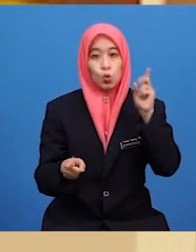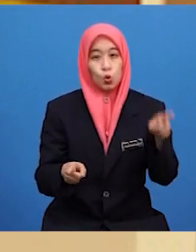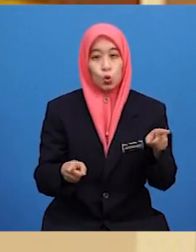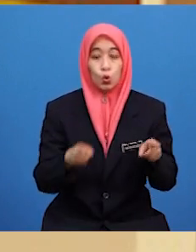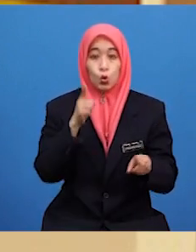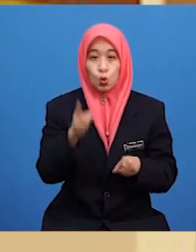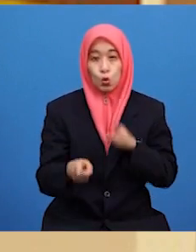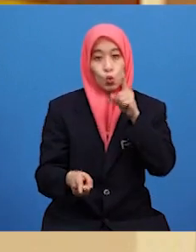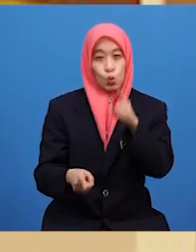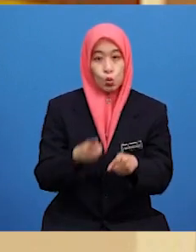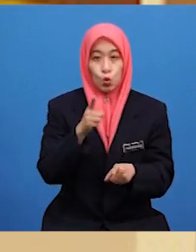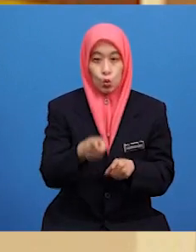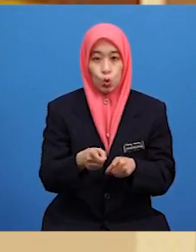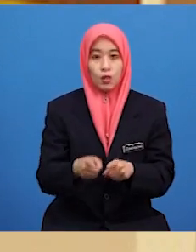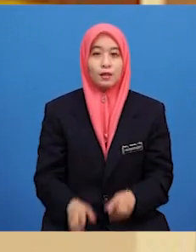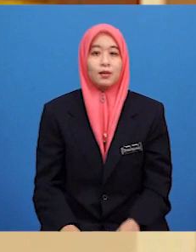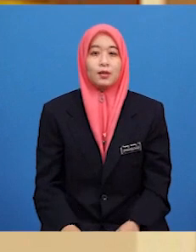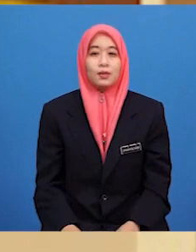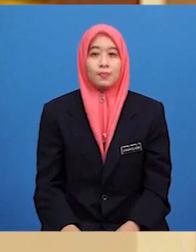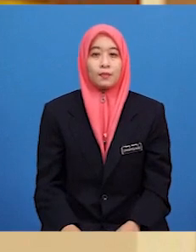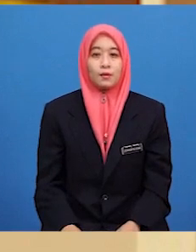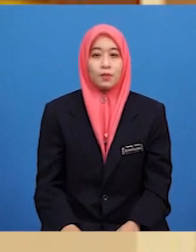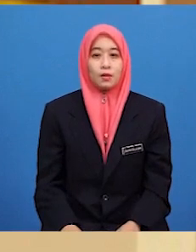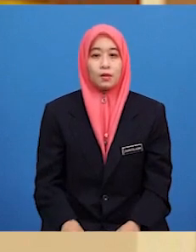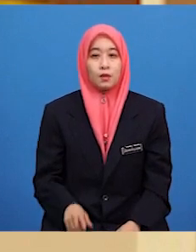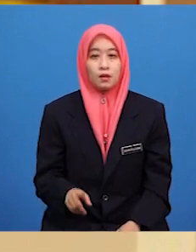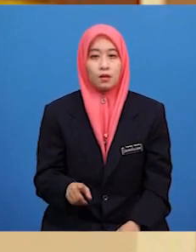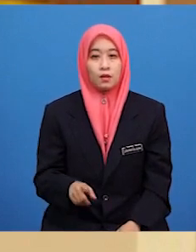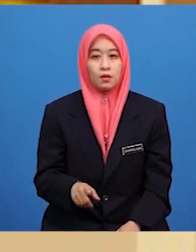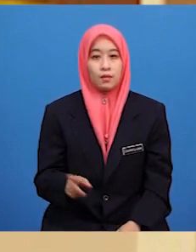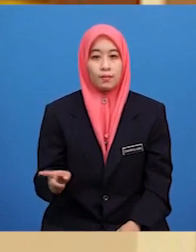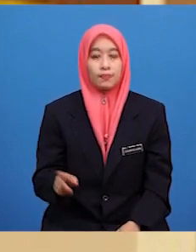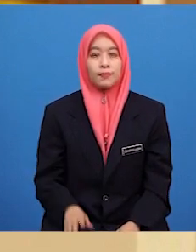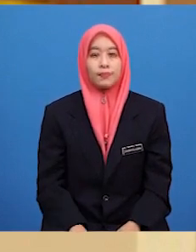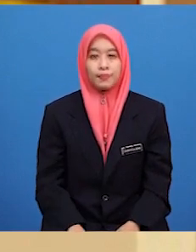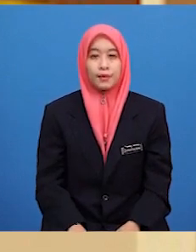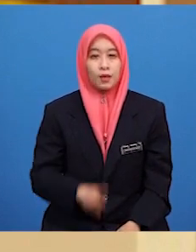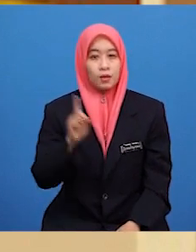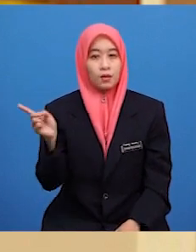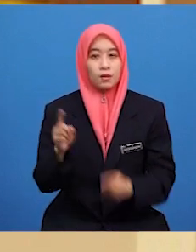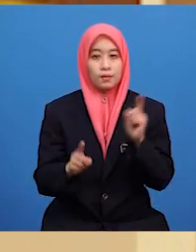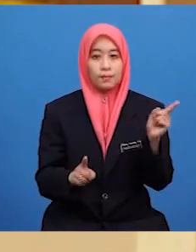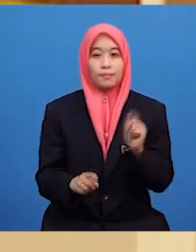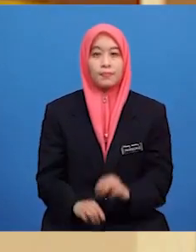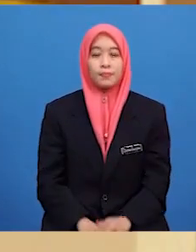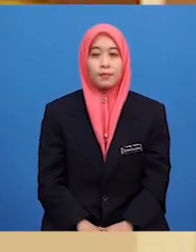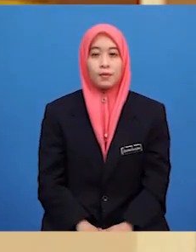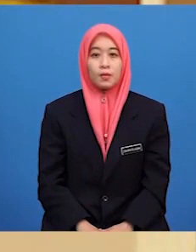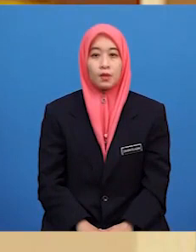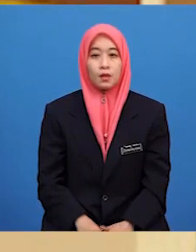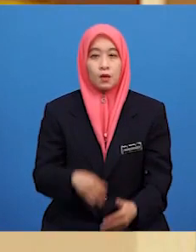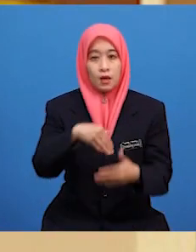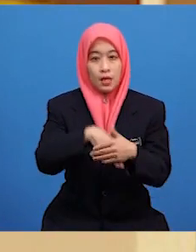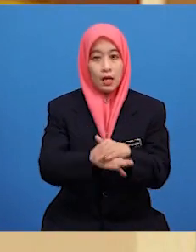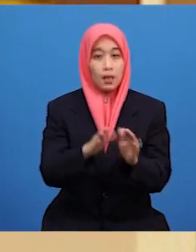do, do. Do not forget to go right and then to your left. Right, and then in